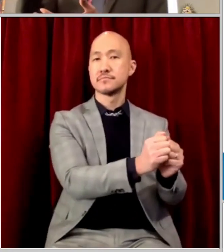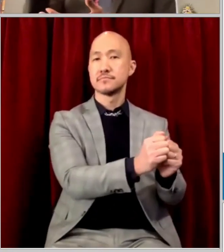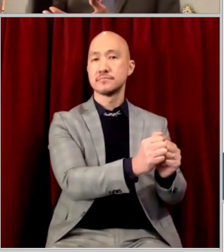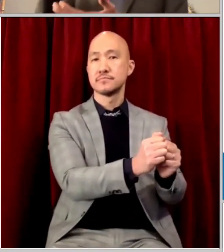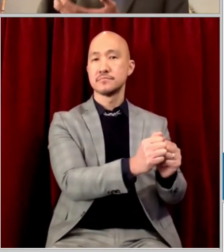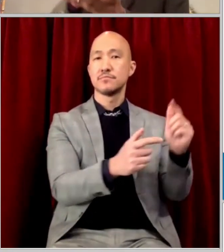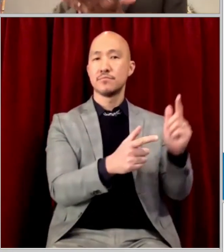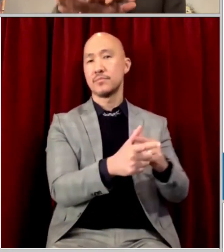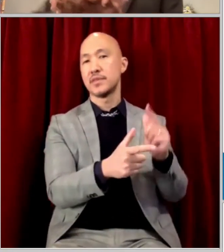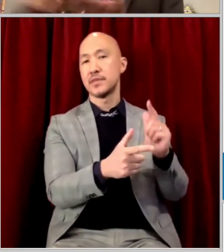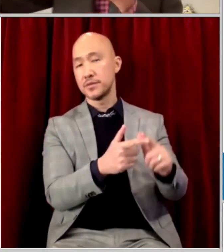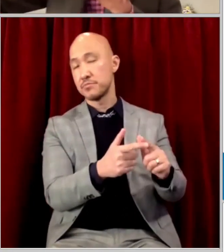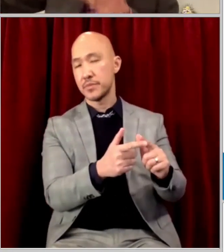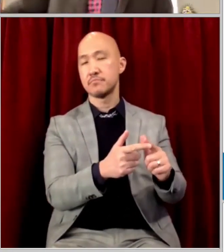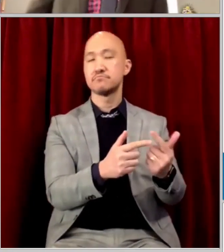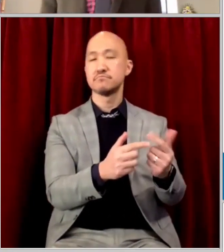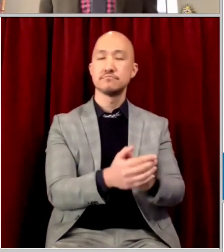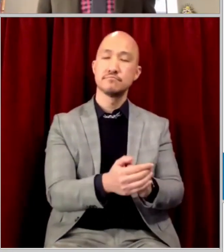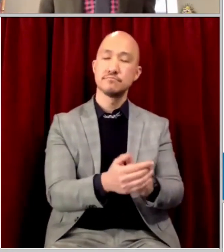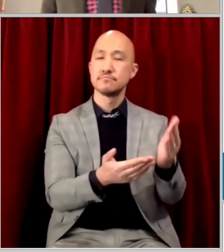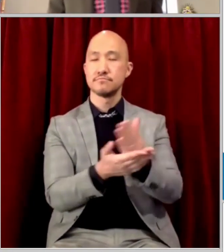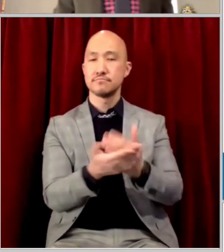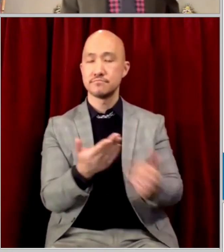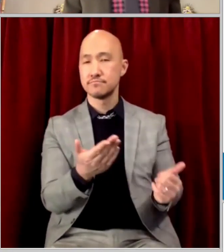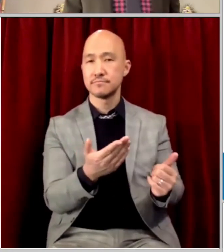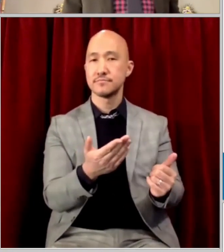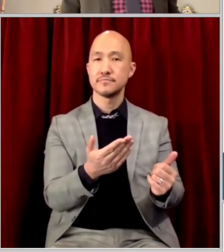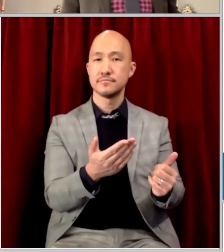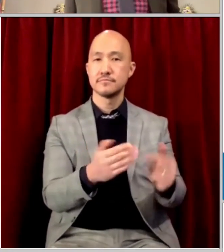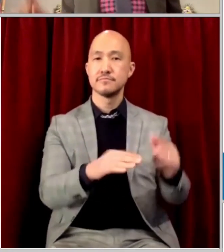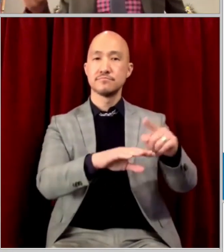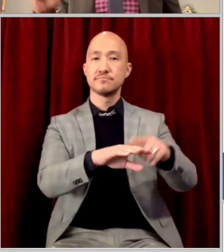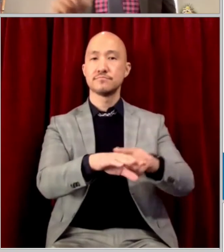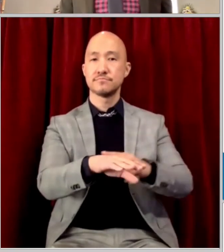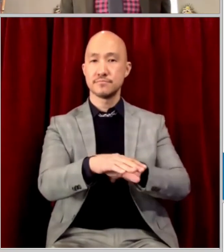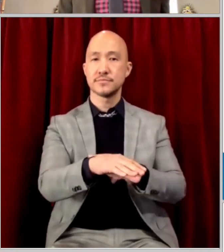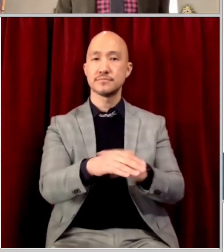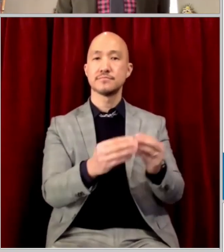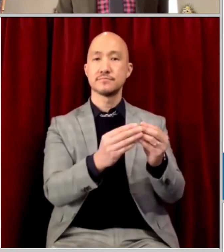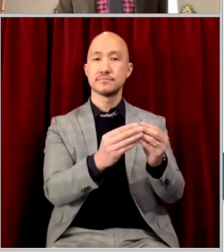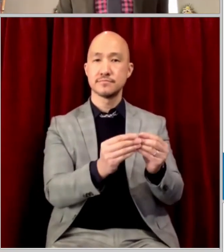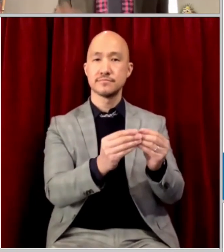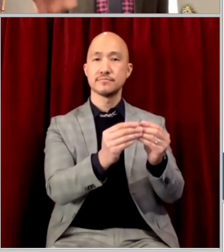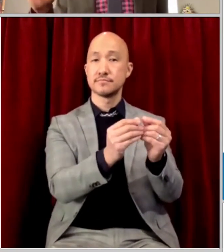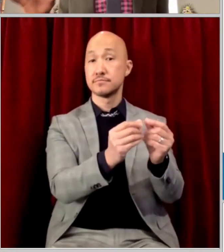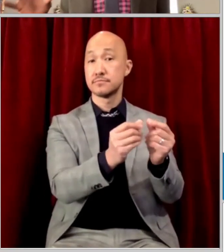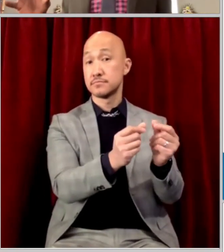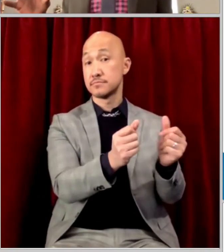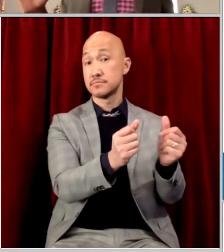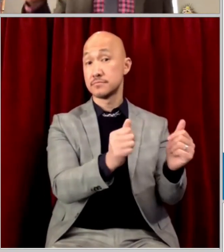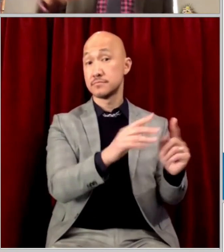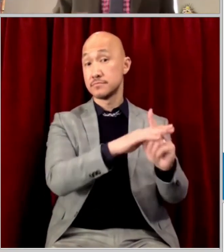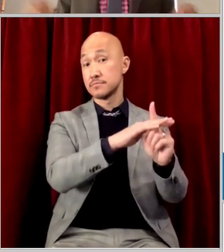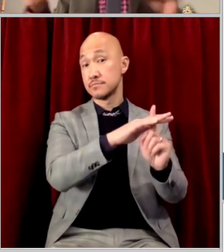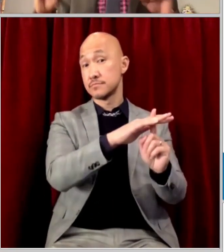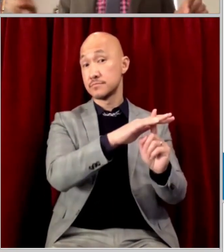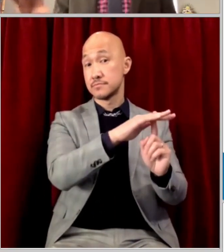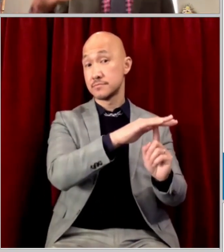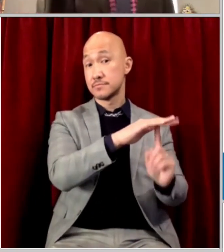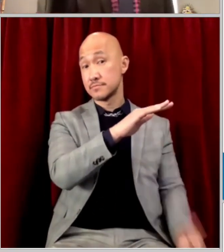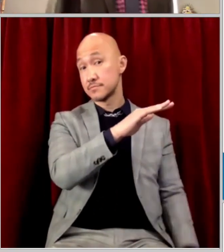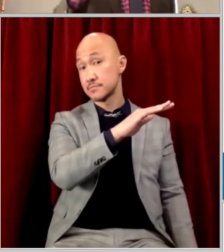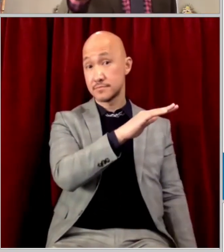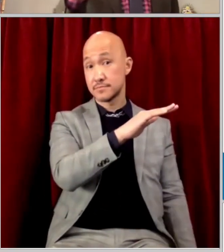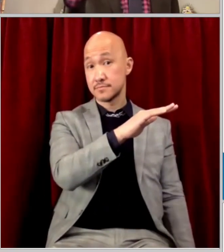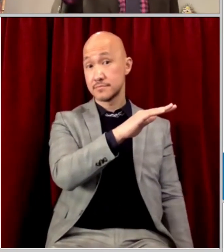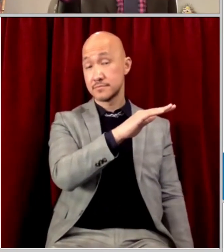they covered it too long, that light was out. I encourage you to do that with your children at home. It may take a little while to get all the oxygen